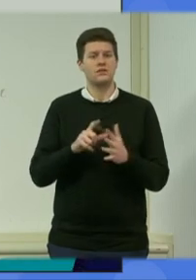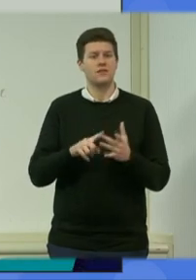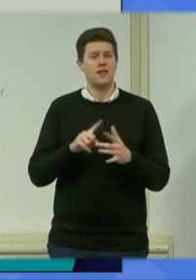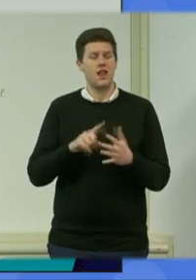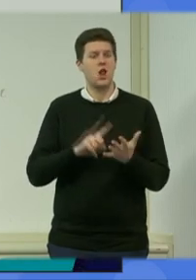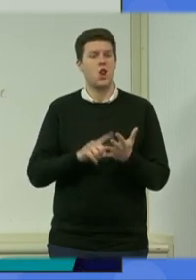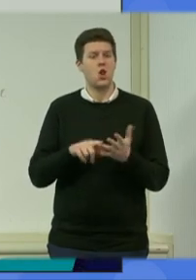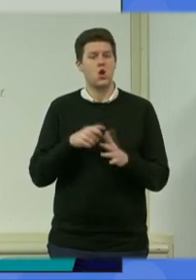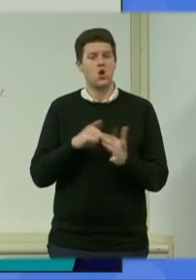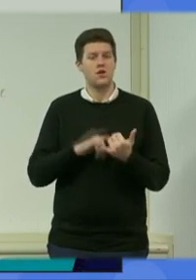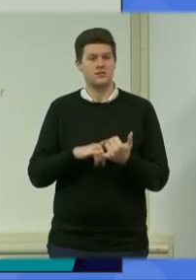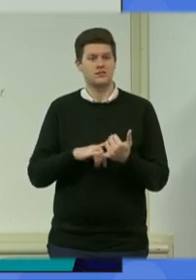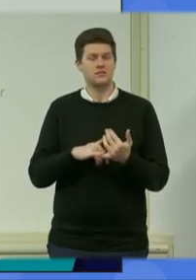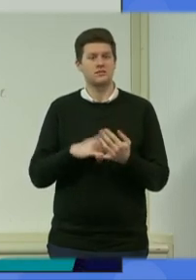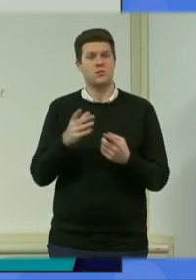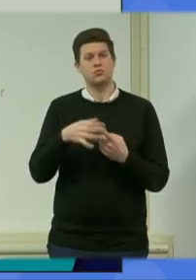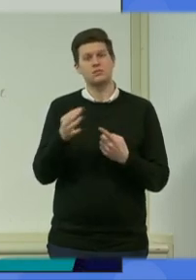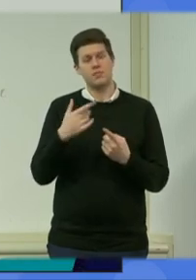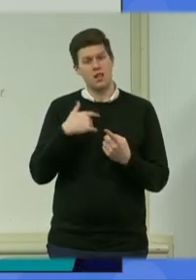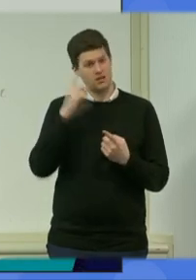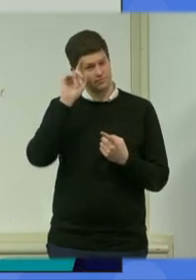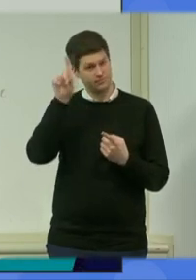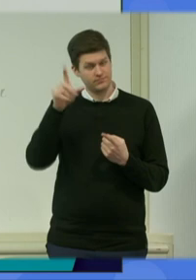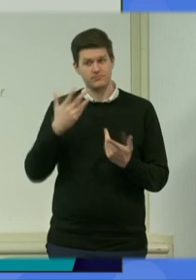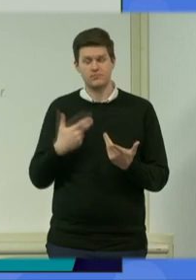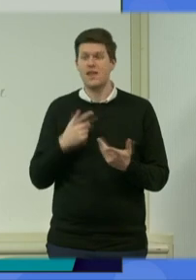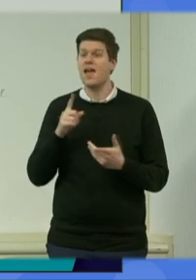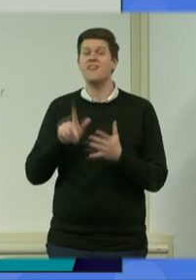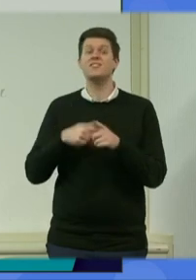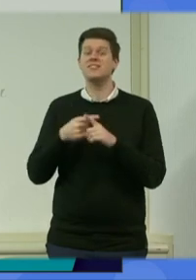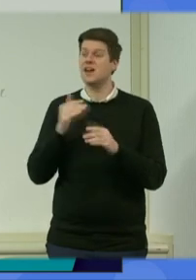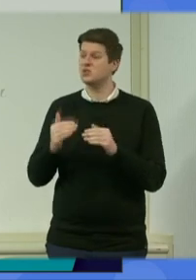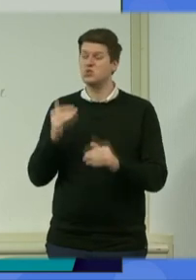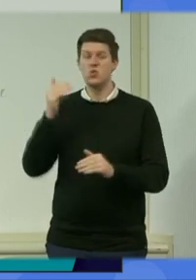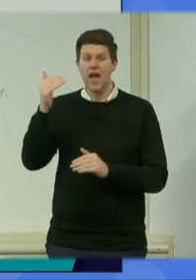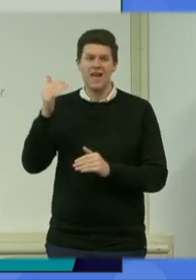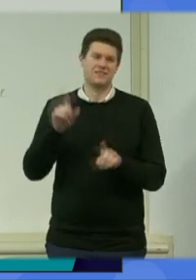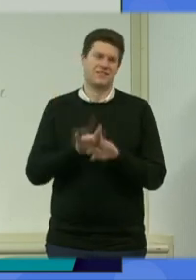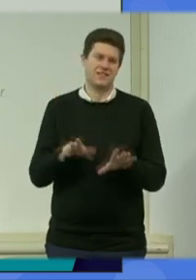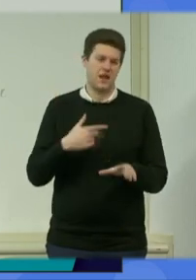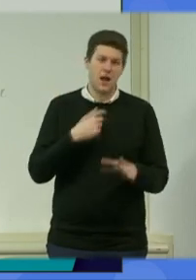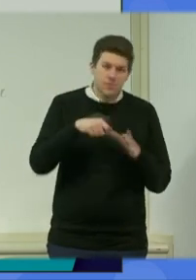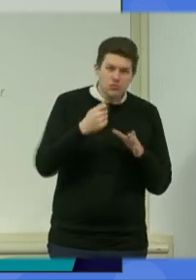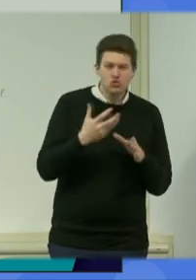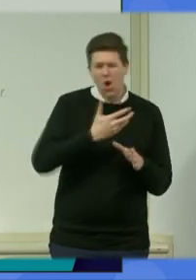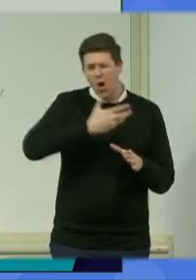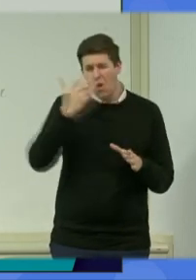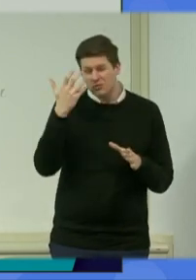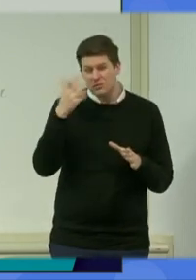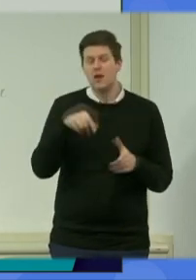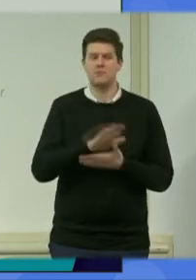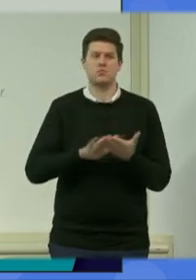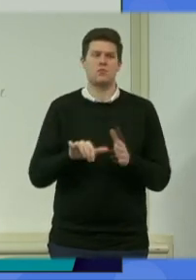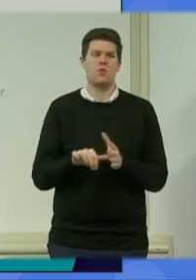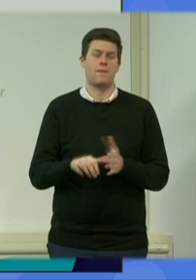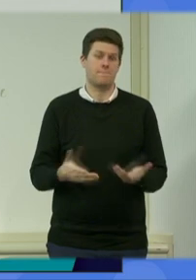that you can have taxation in sort of three levels. If it's too high or if the porridge is too hot, you've got a problem for us because what that means